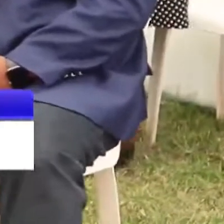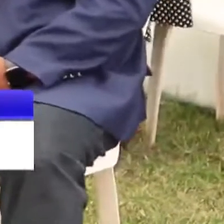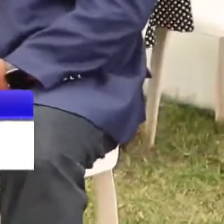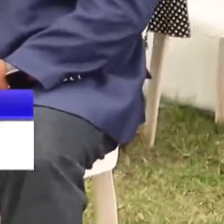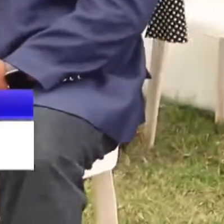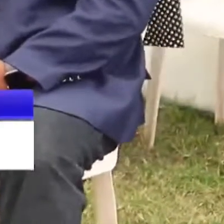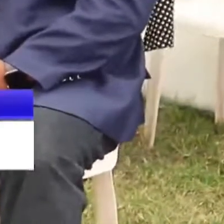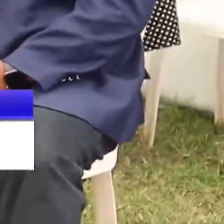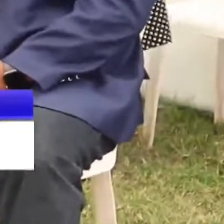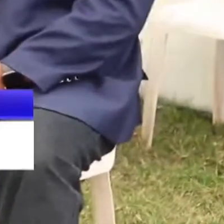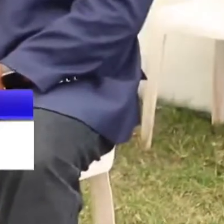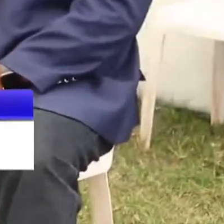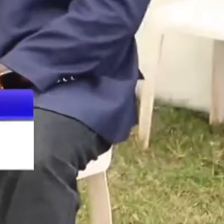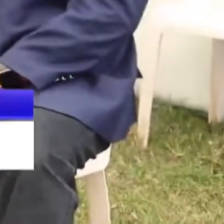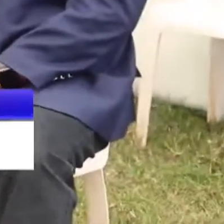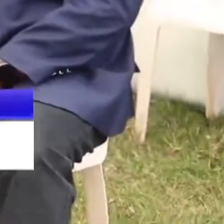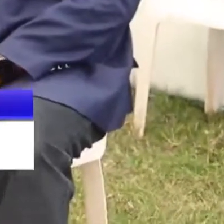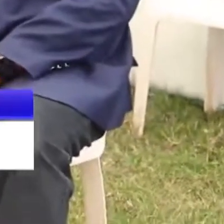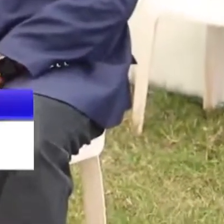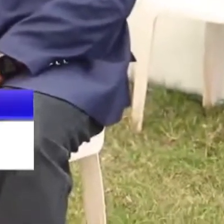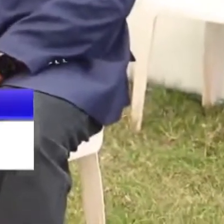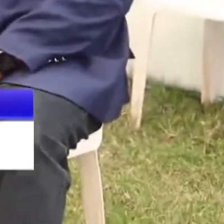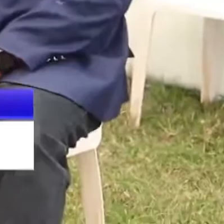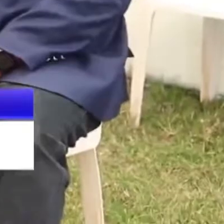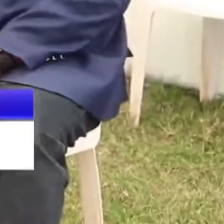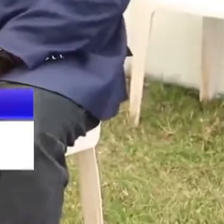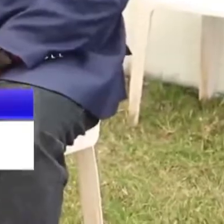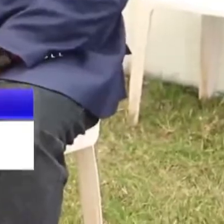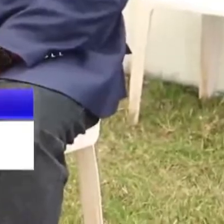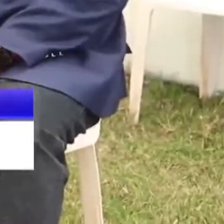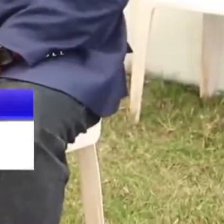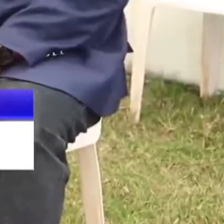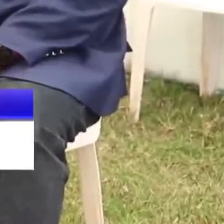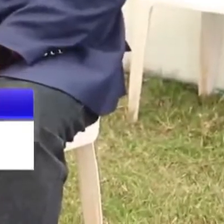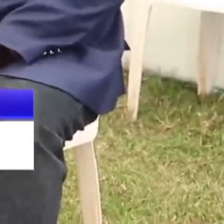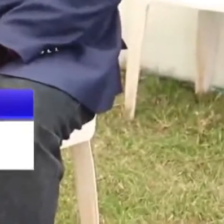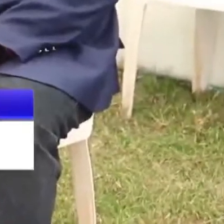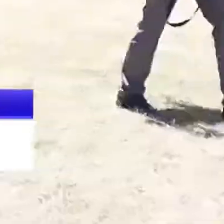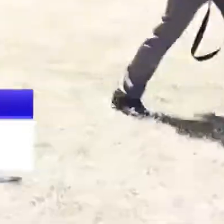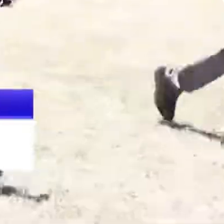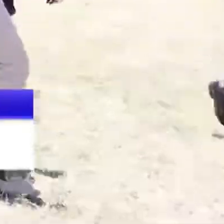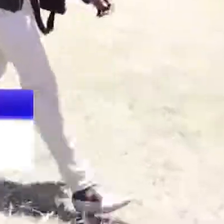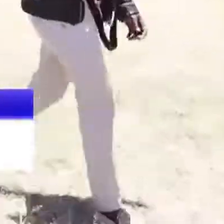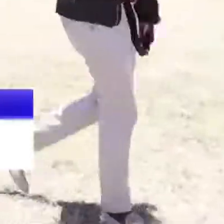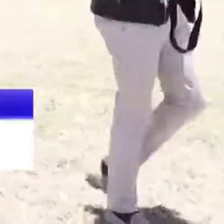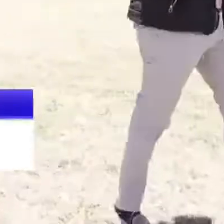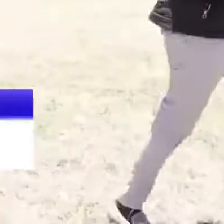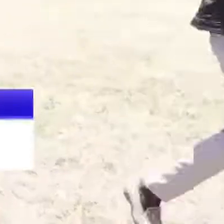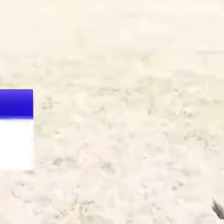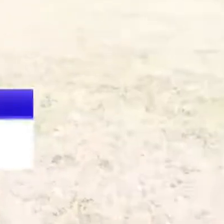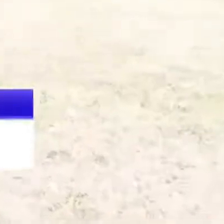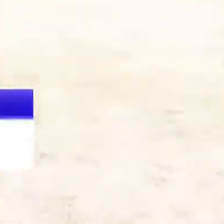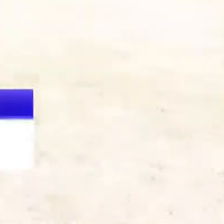Then wearing the reusable mask. We are calling it reusable because you are